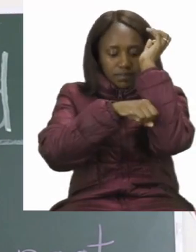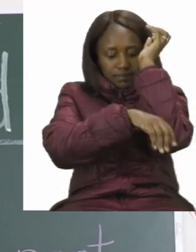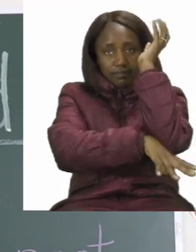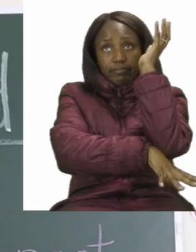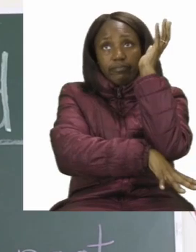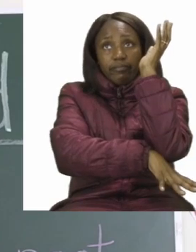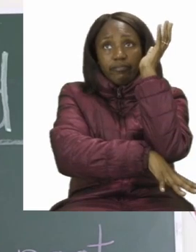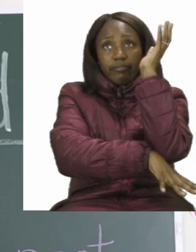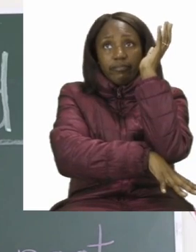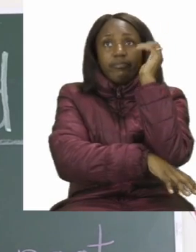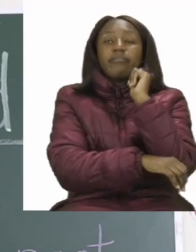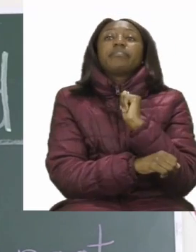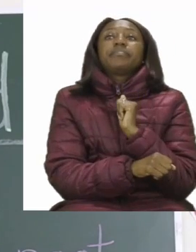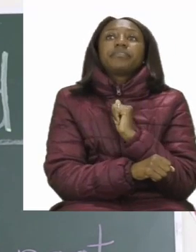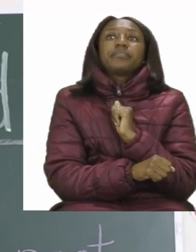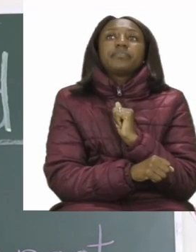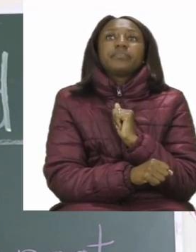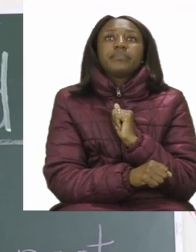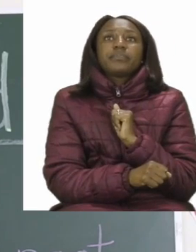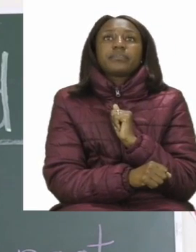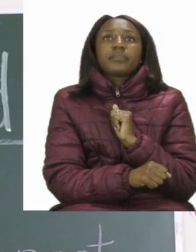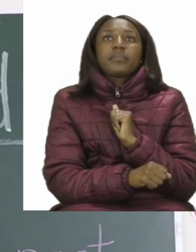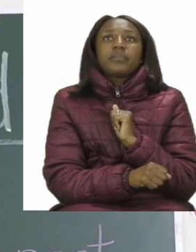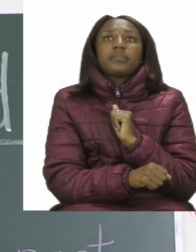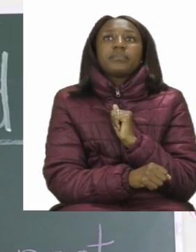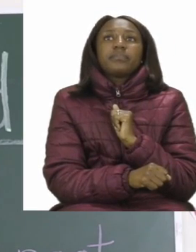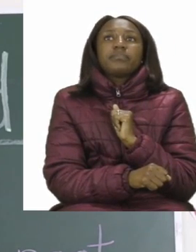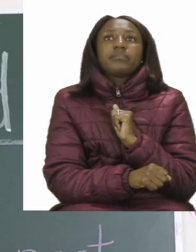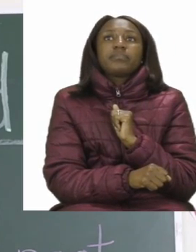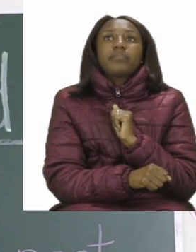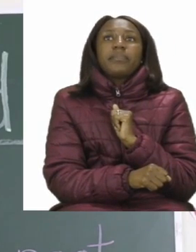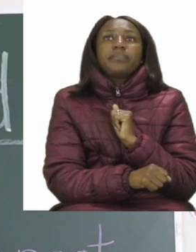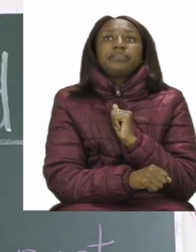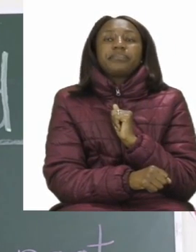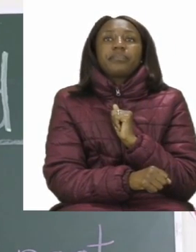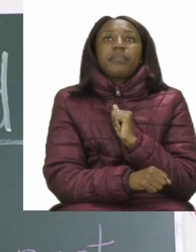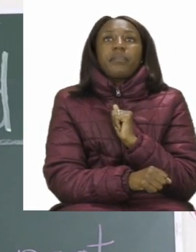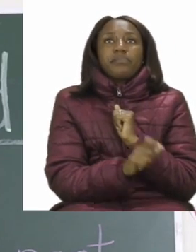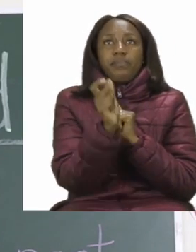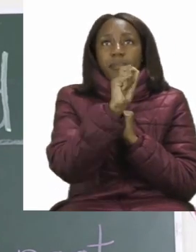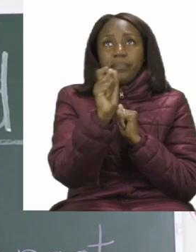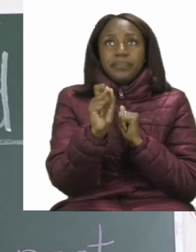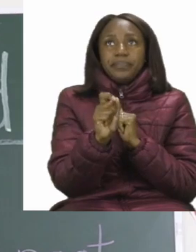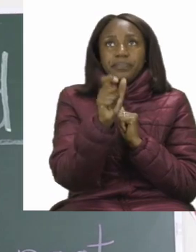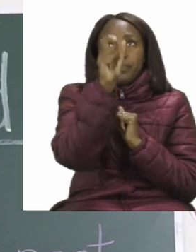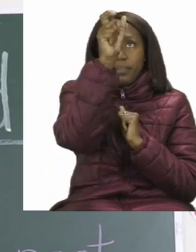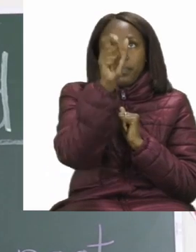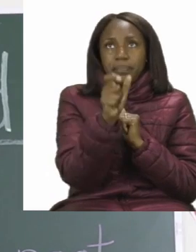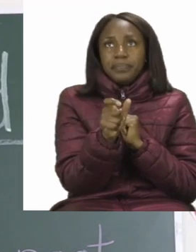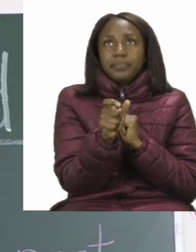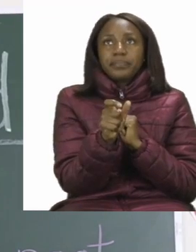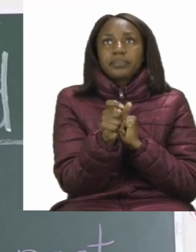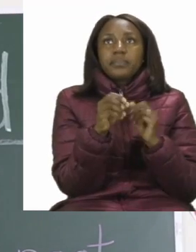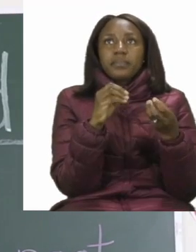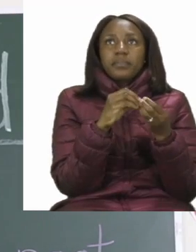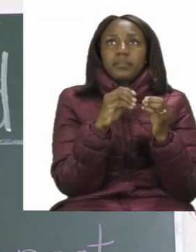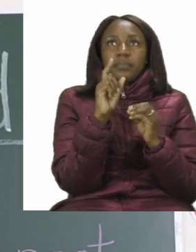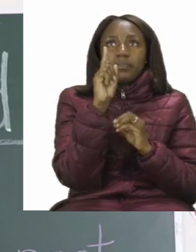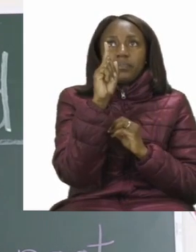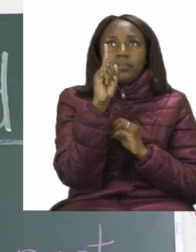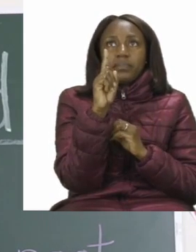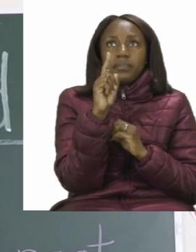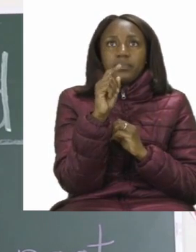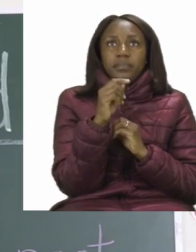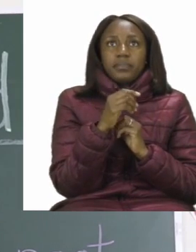is so. So now we have to take these answers and we have to put them in the